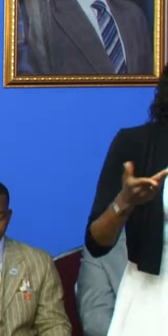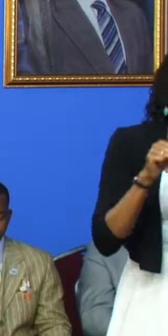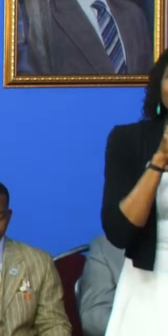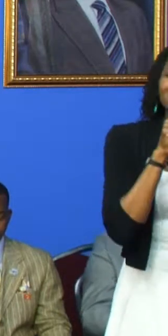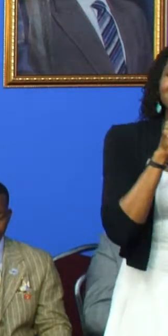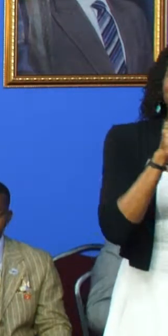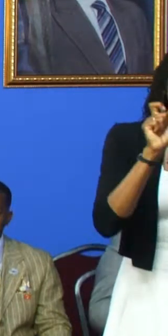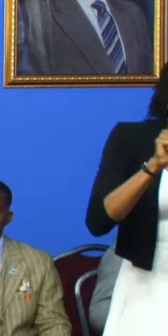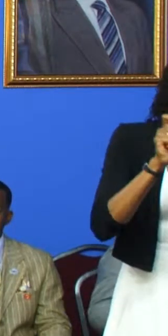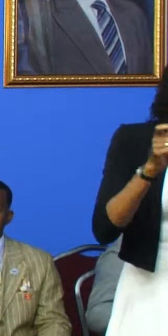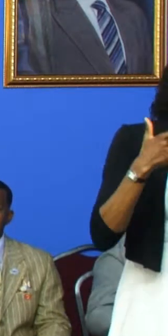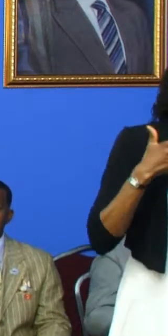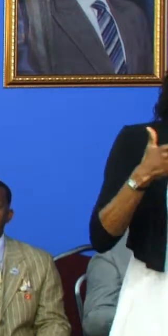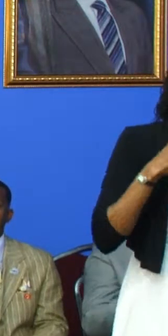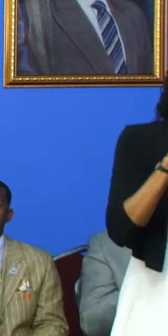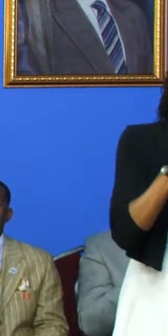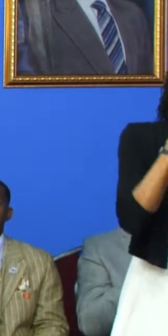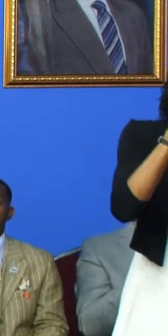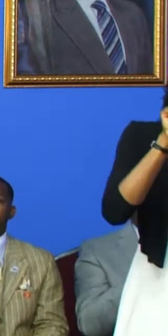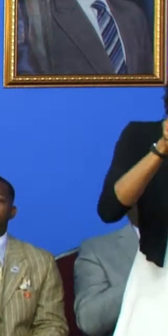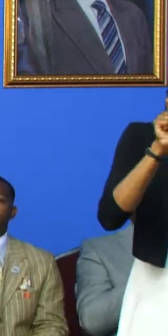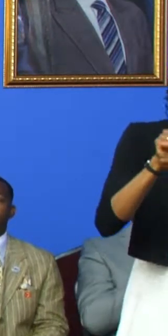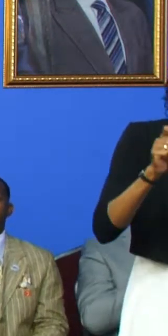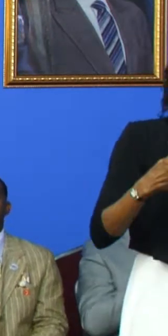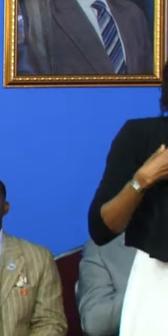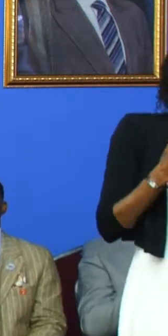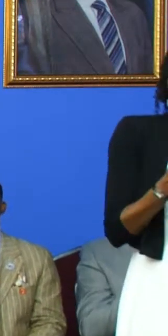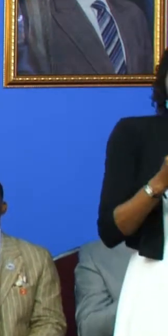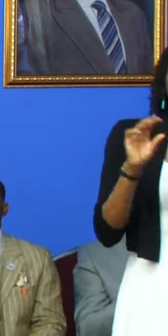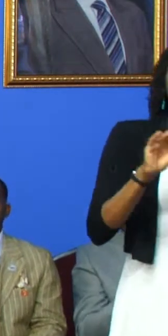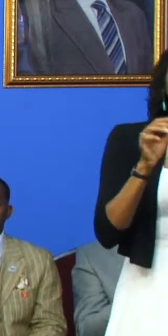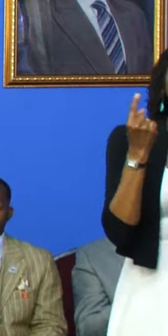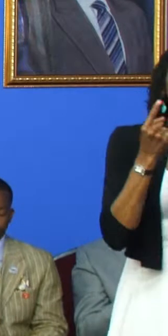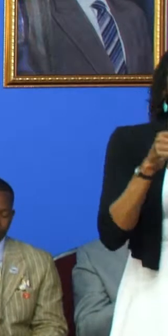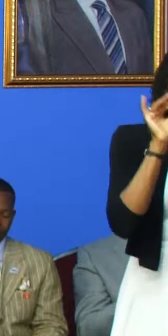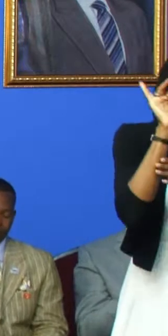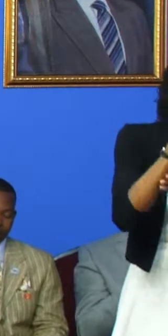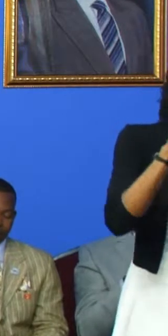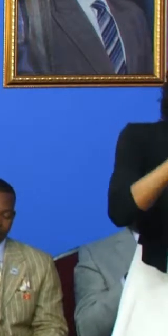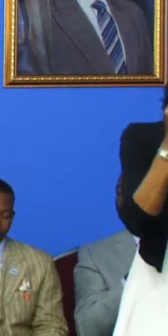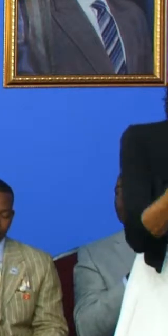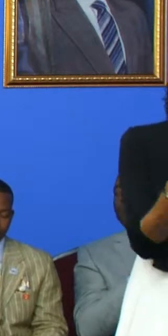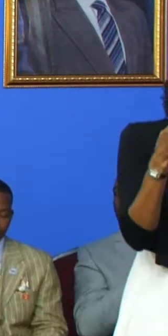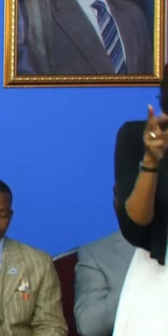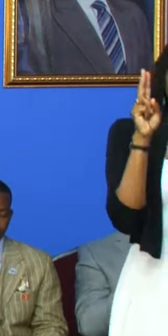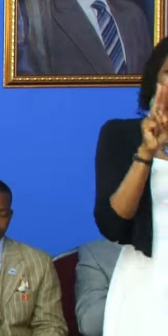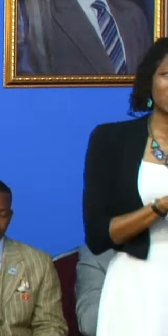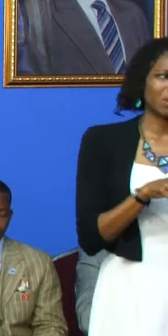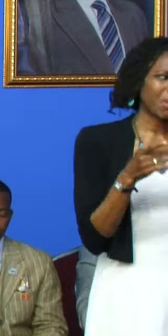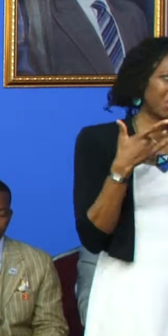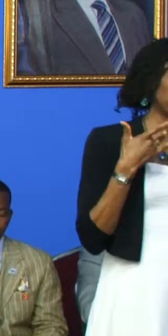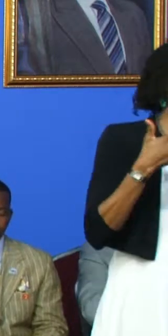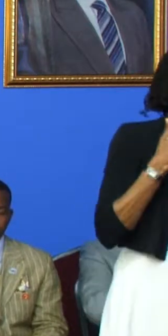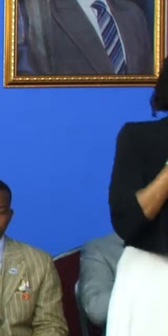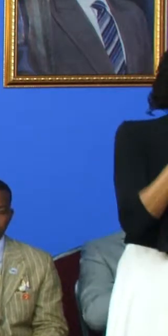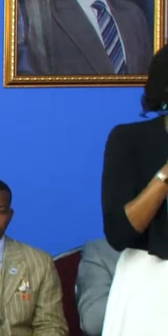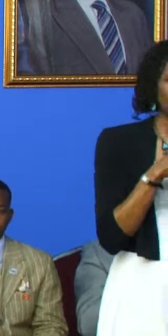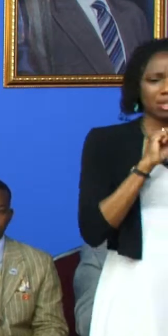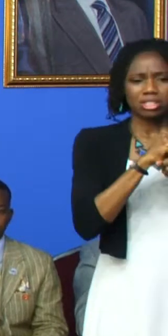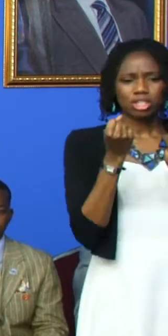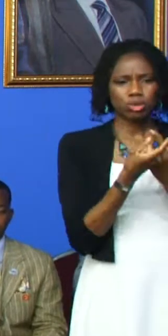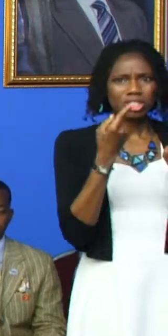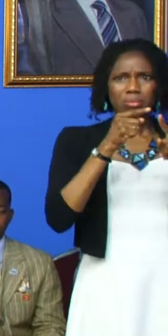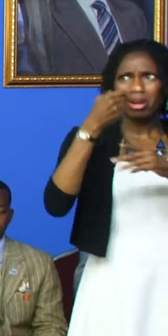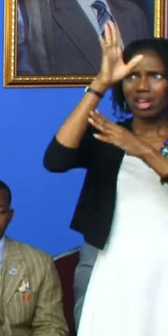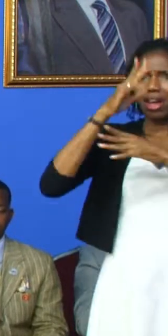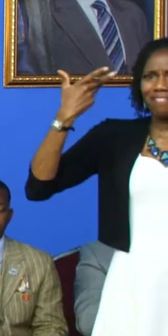about. You need enough strength to just go and do something about it. You sitting around worrying about things God done already